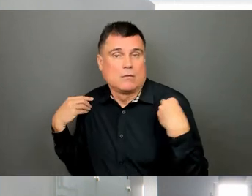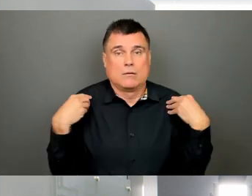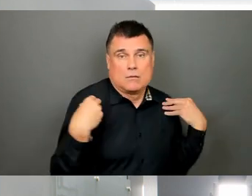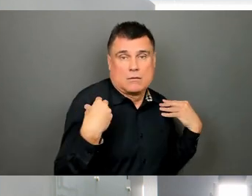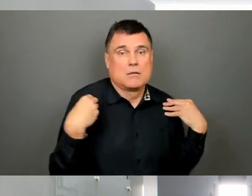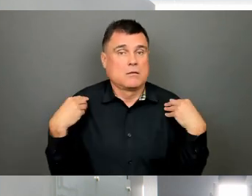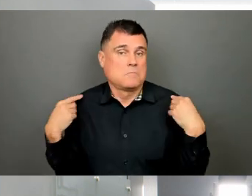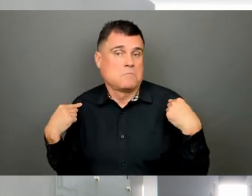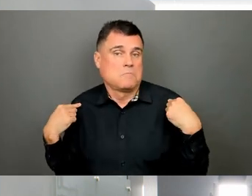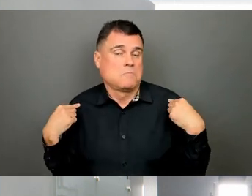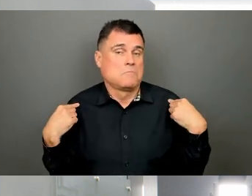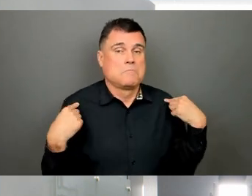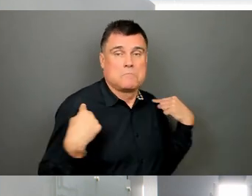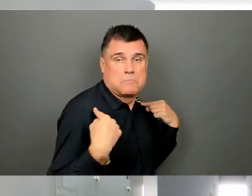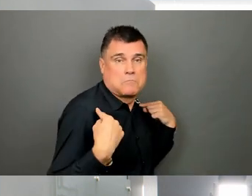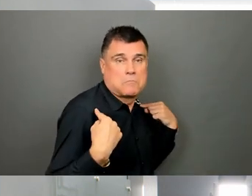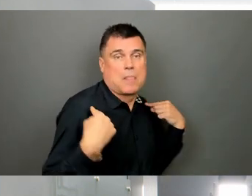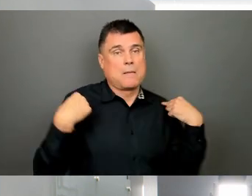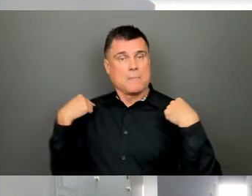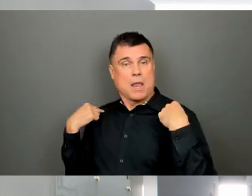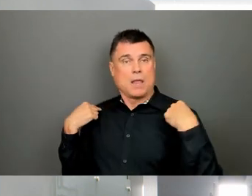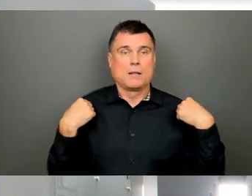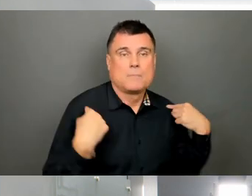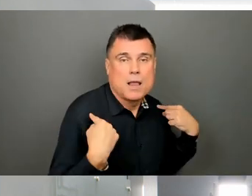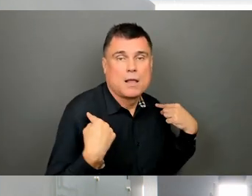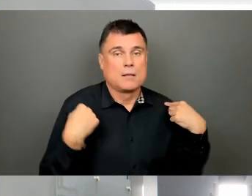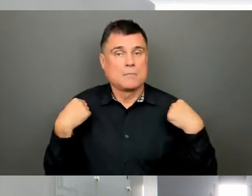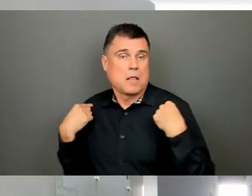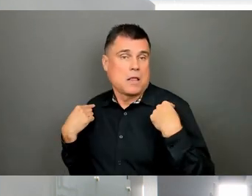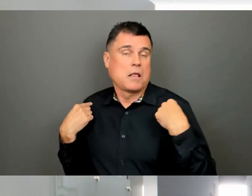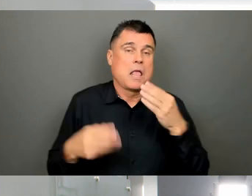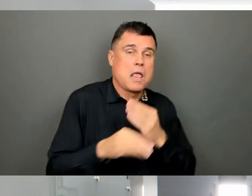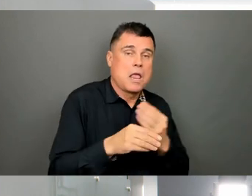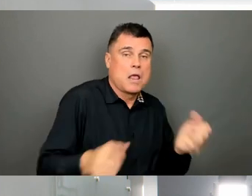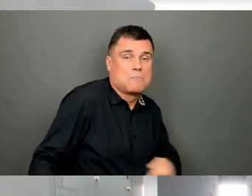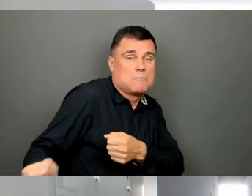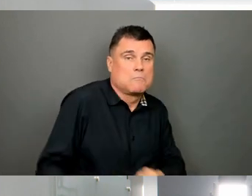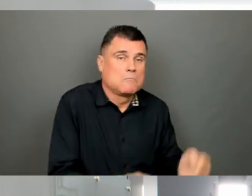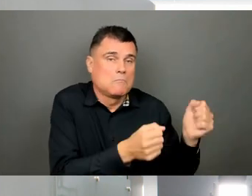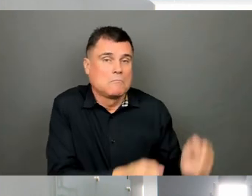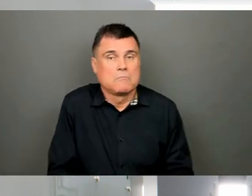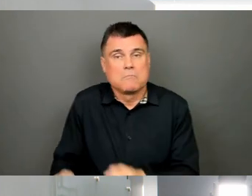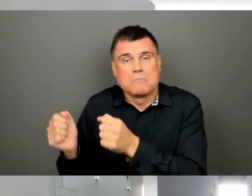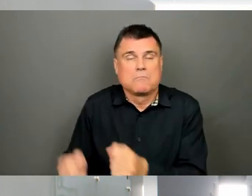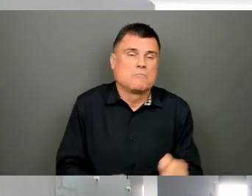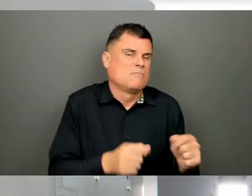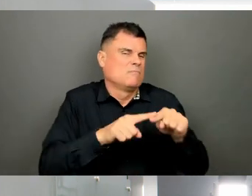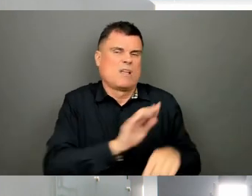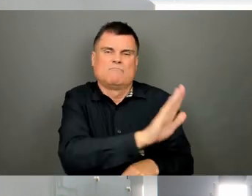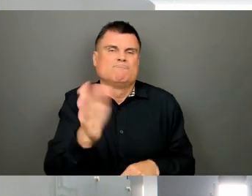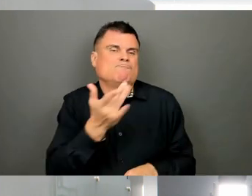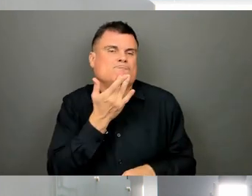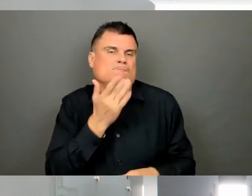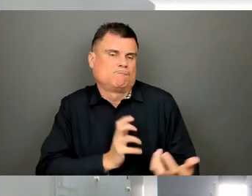Now, you can kind of push your shoulder left, back, or right back to simulate that. All